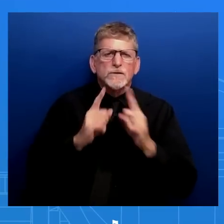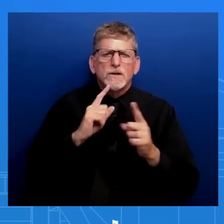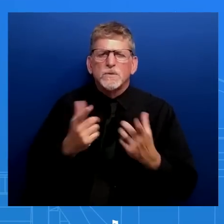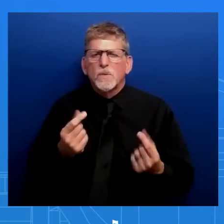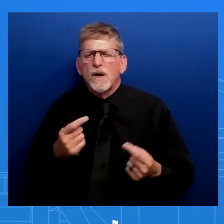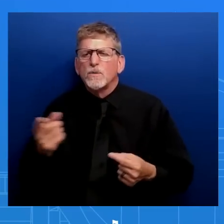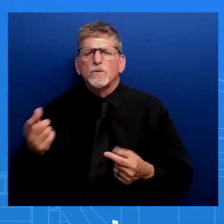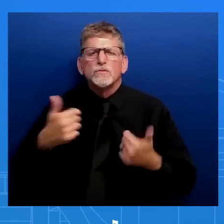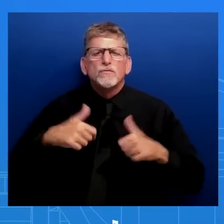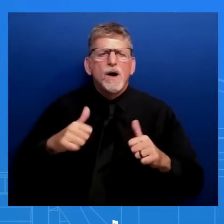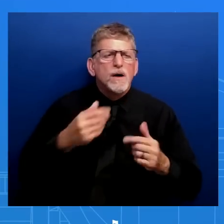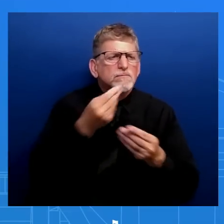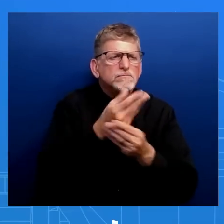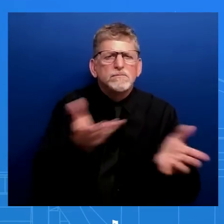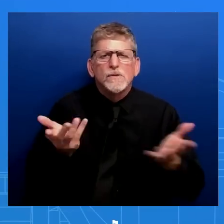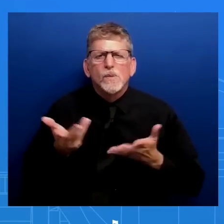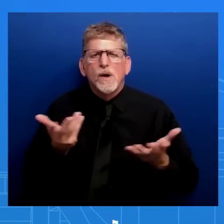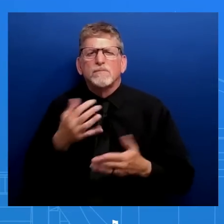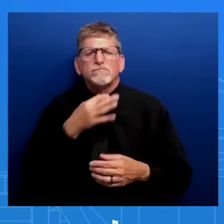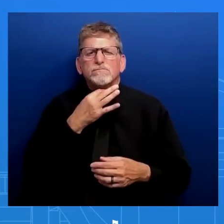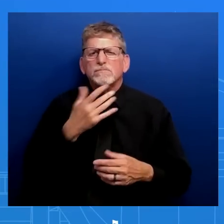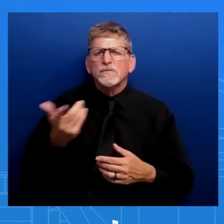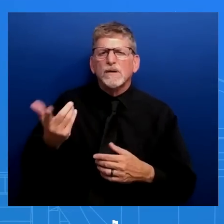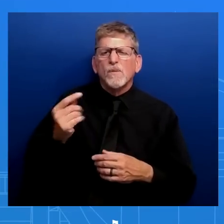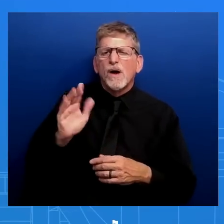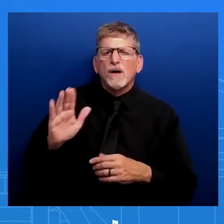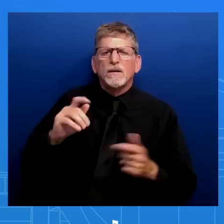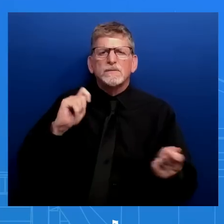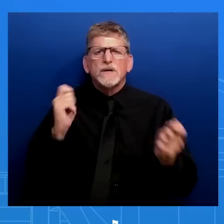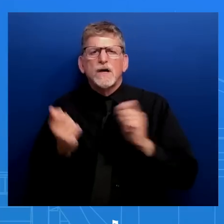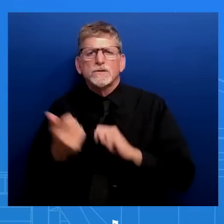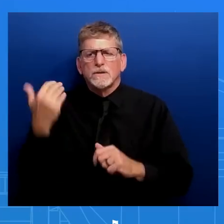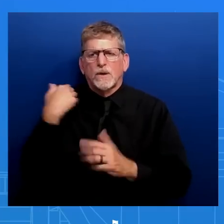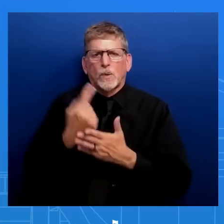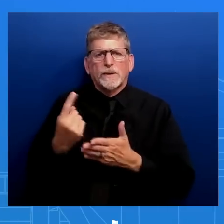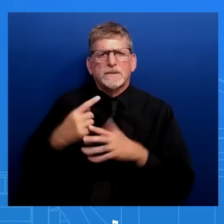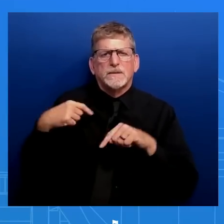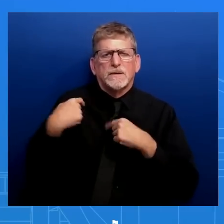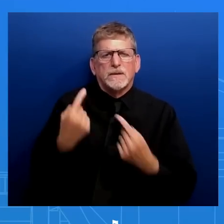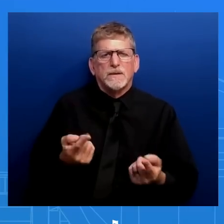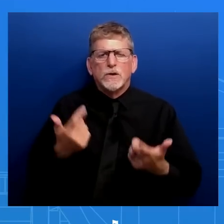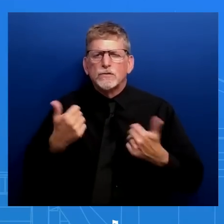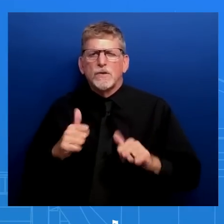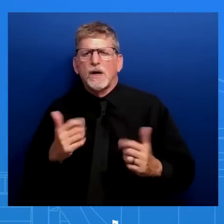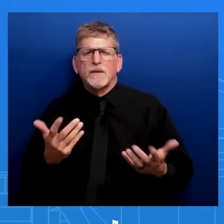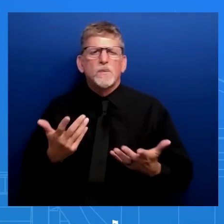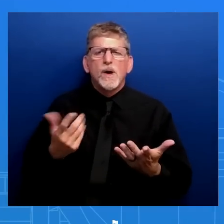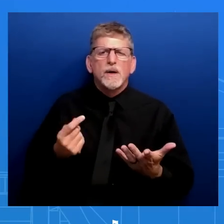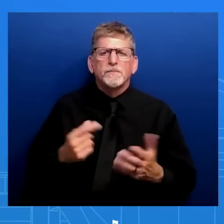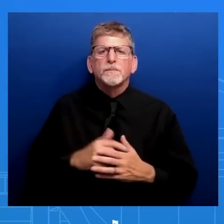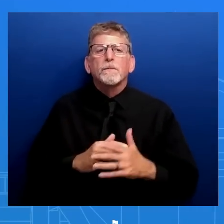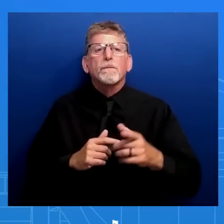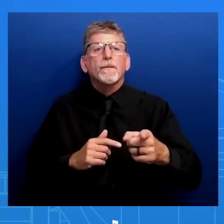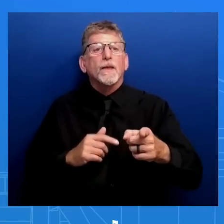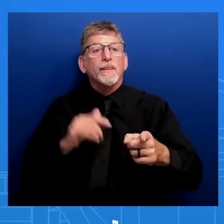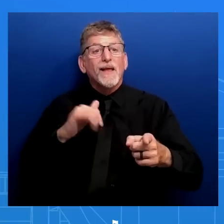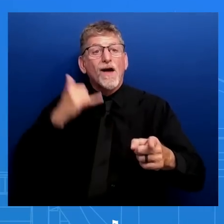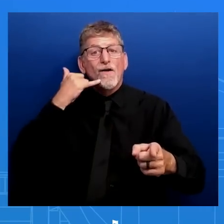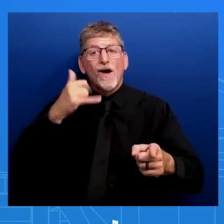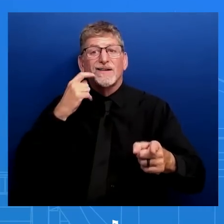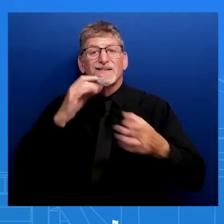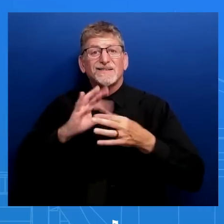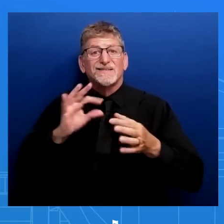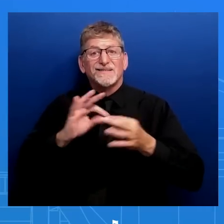or evolving from what he's trying to convey over the weekend. The call that he was alluding to earlier is to the Prime Minister of